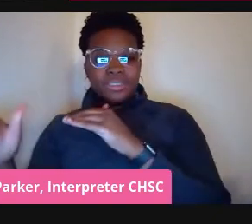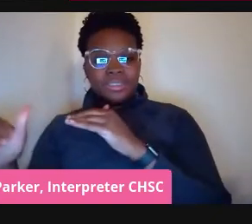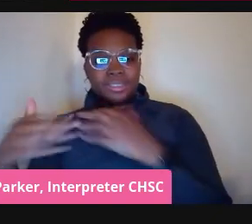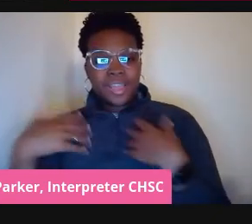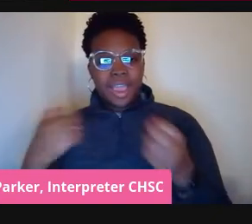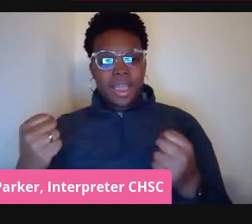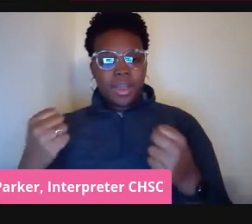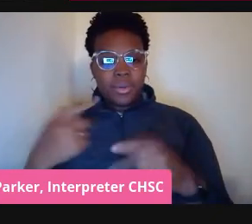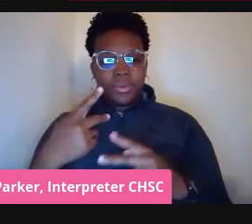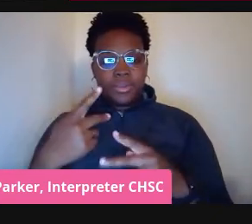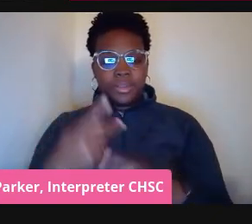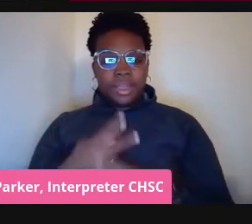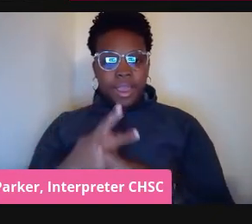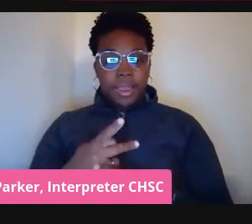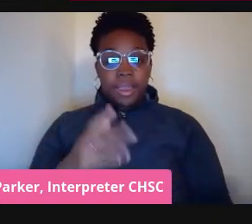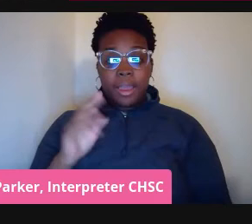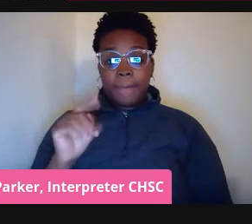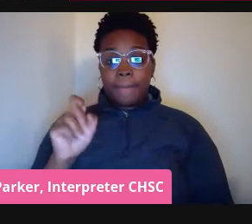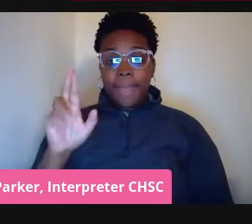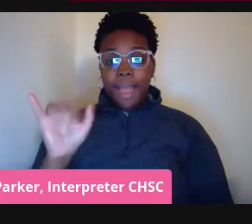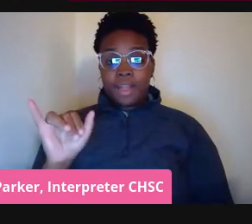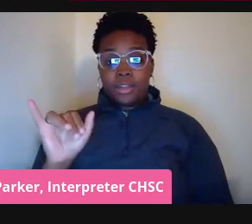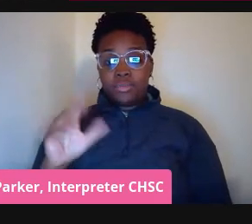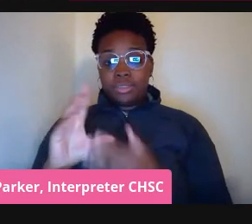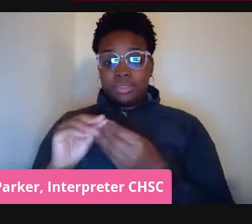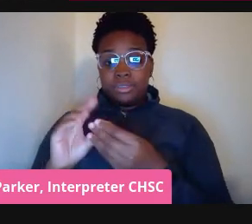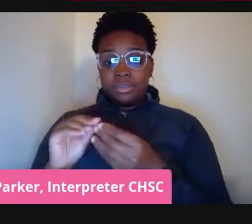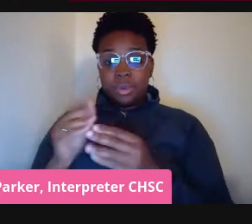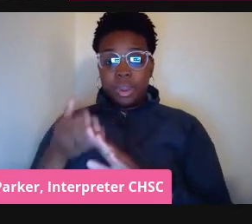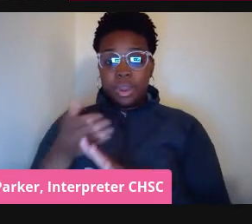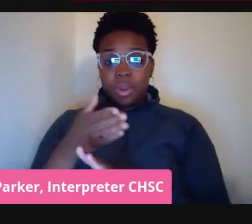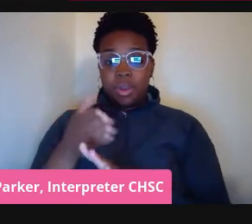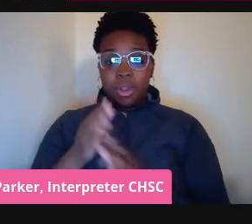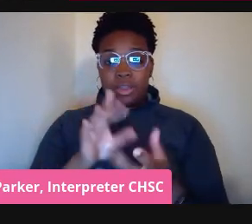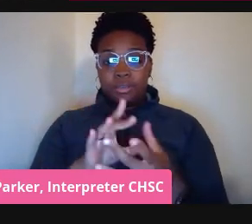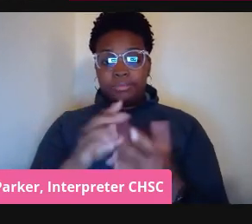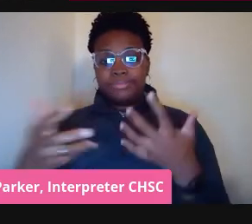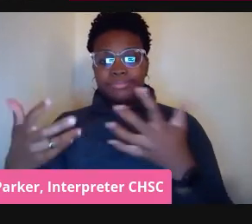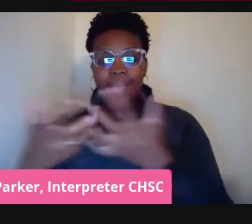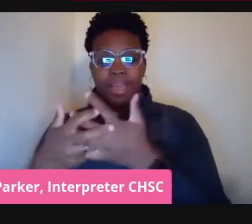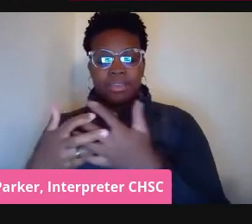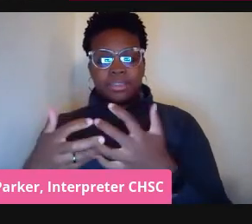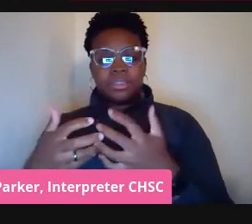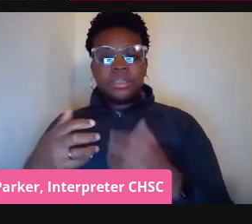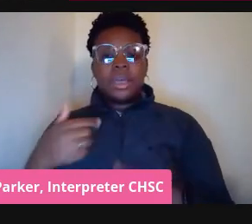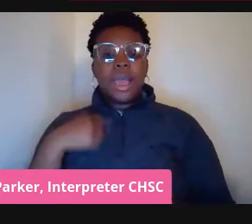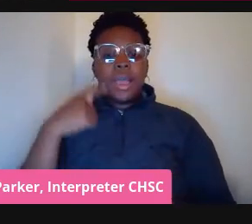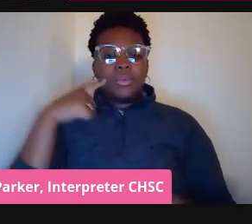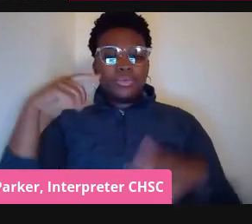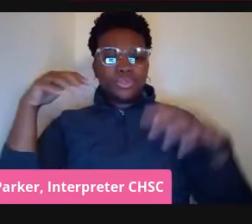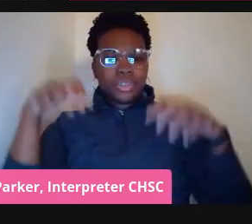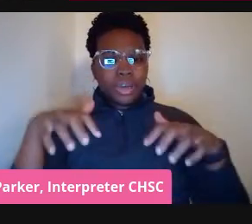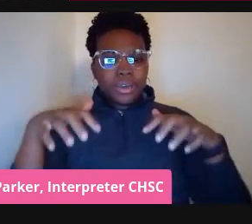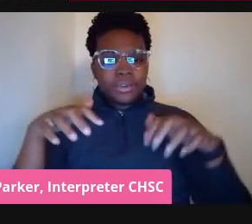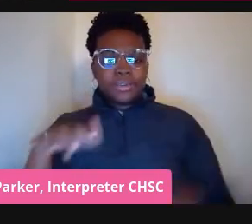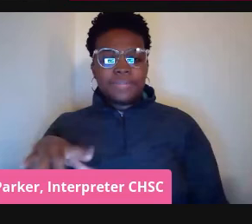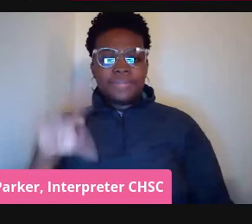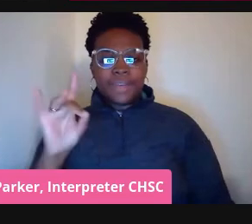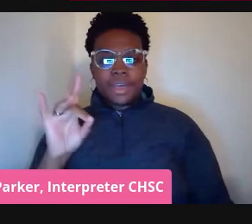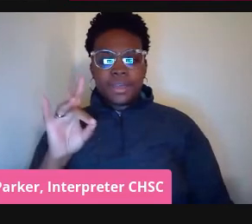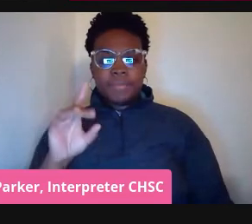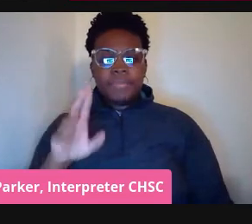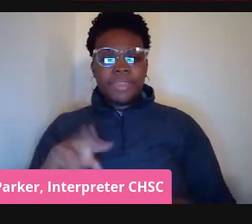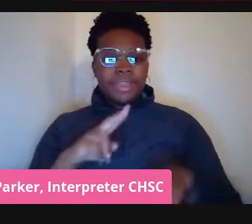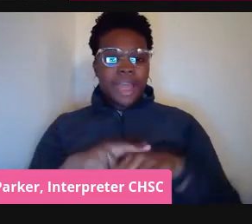with what Mallory was discussing earlier. But I was shocked to find that the